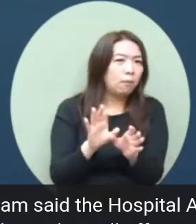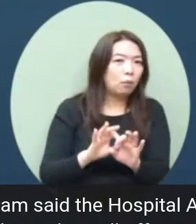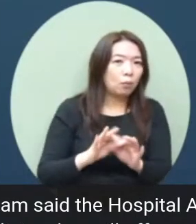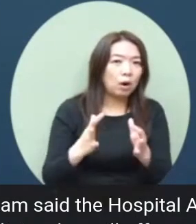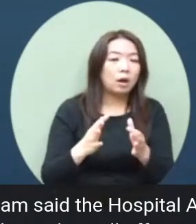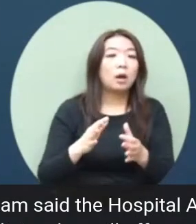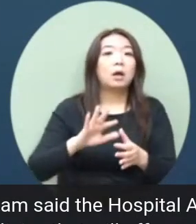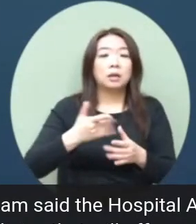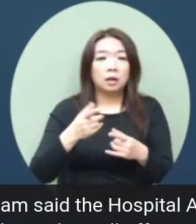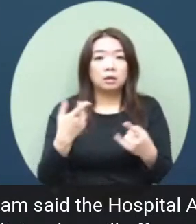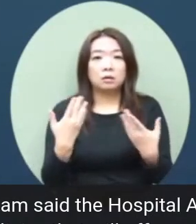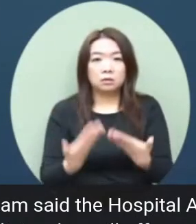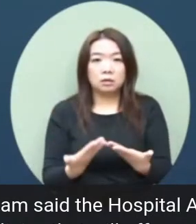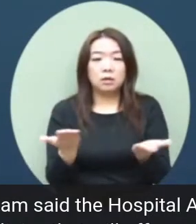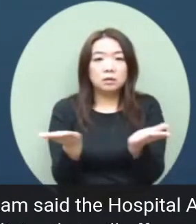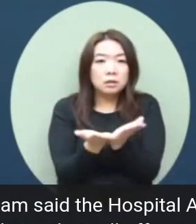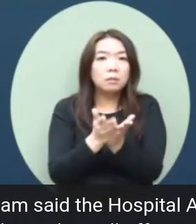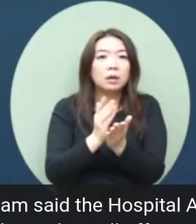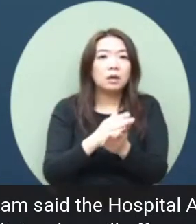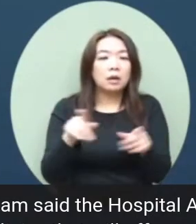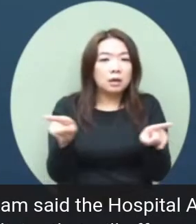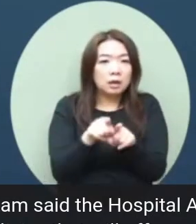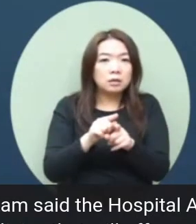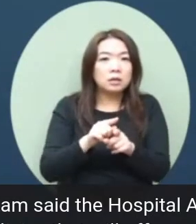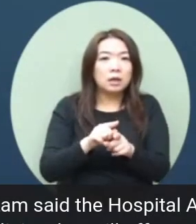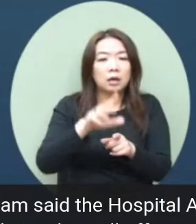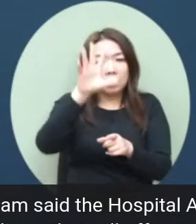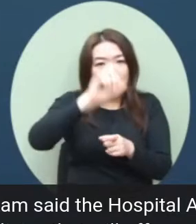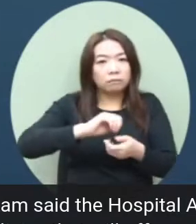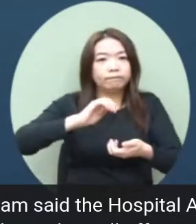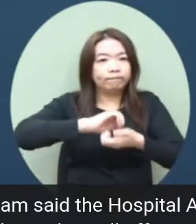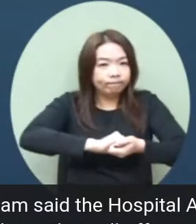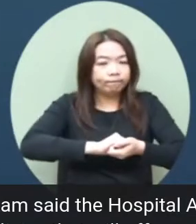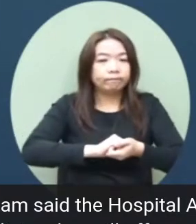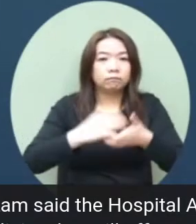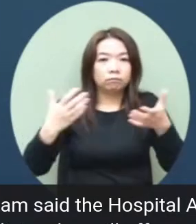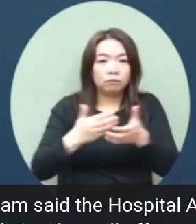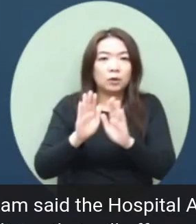been coordinating this. Actually, there is some